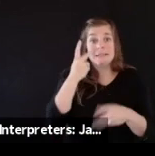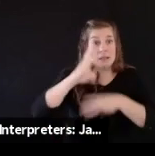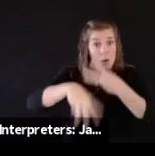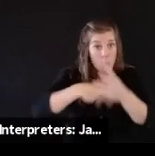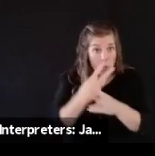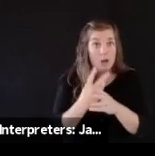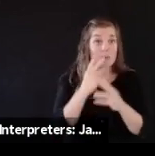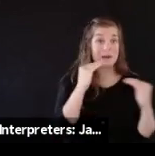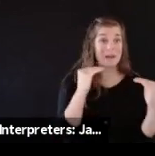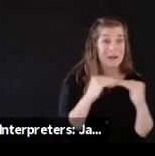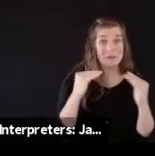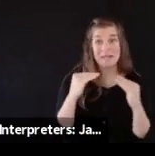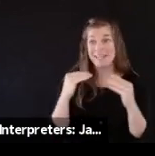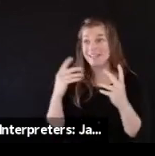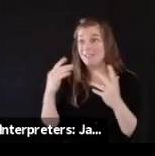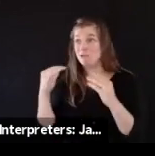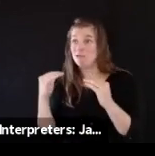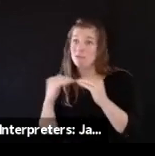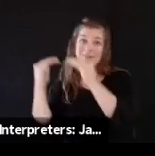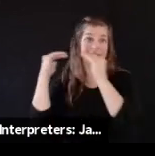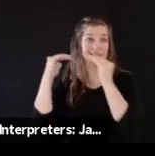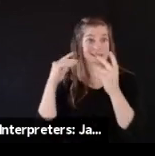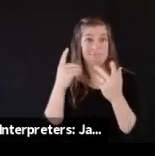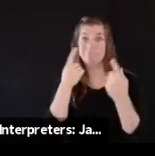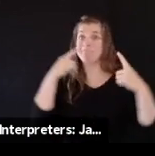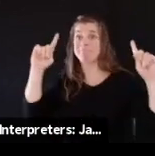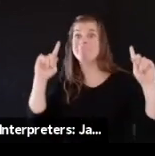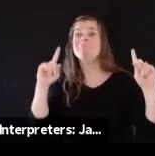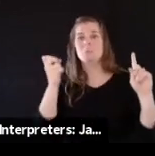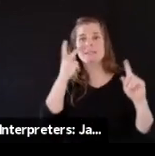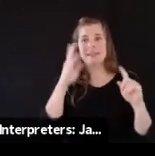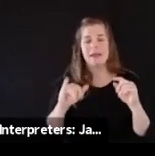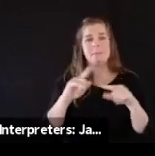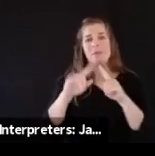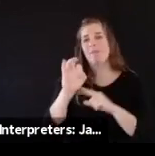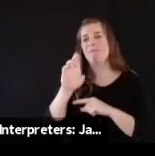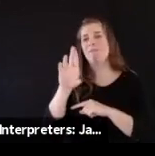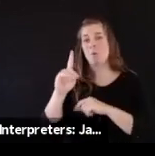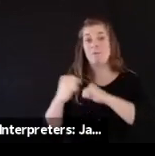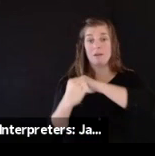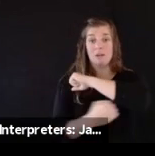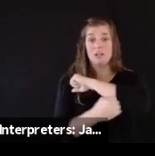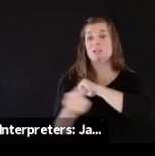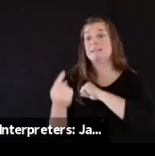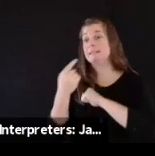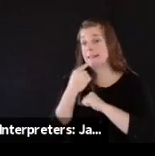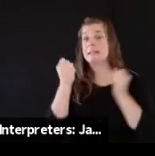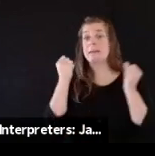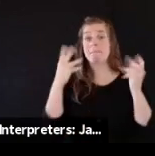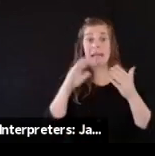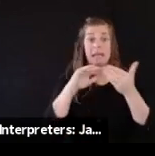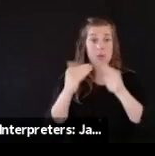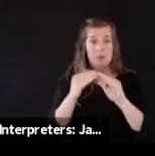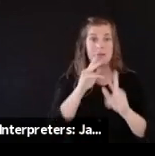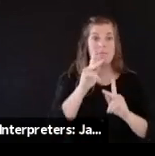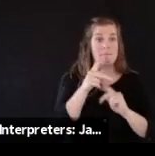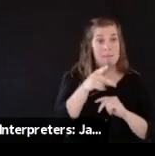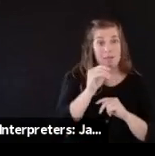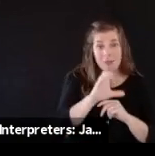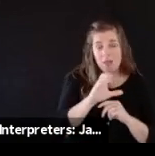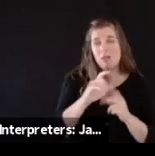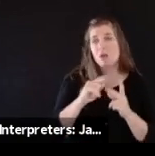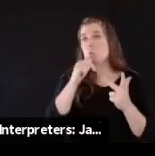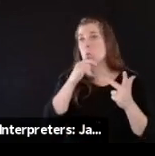has been achieved. According to the Ford Foundation, many communities, people of color, women, immigrants, people